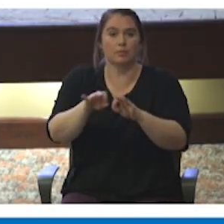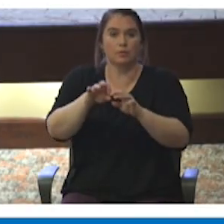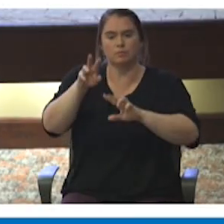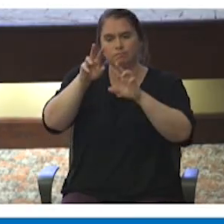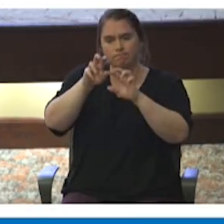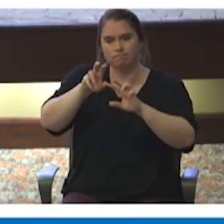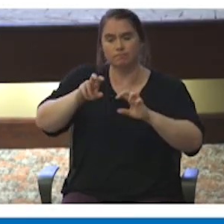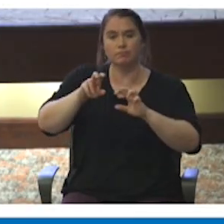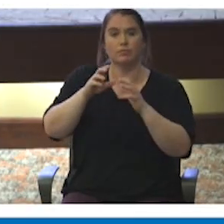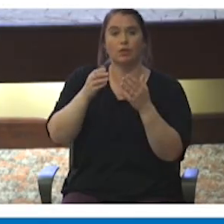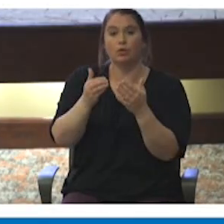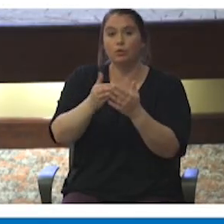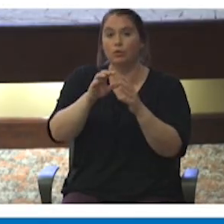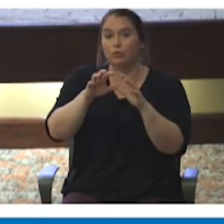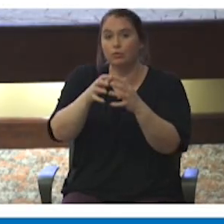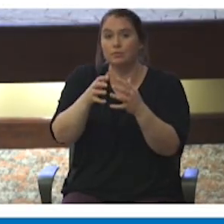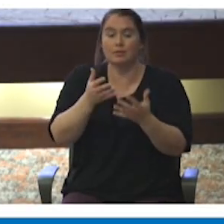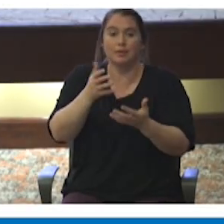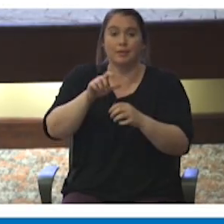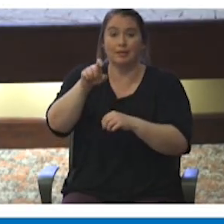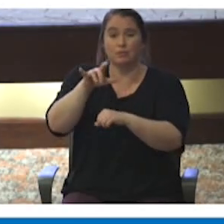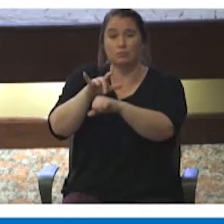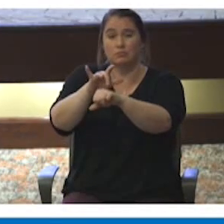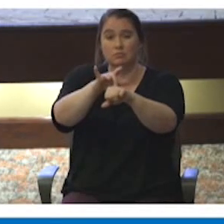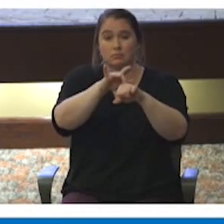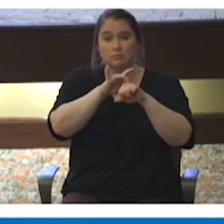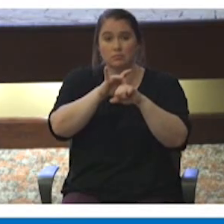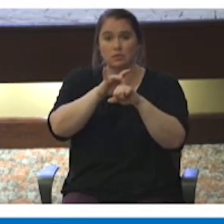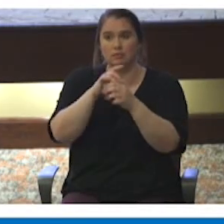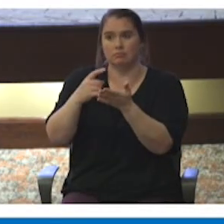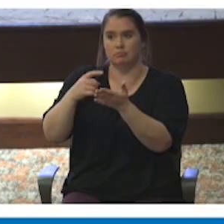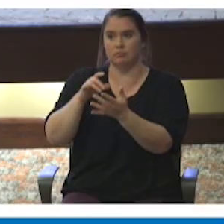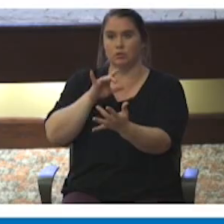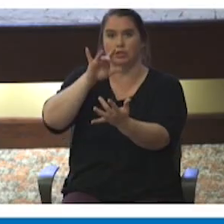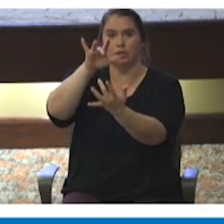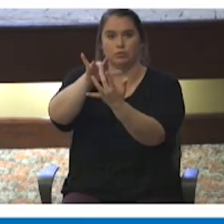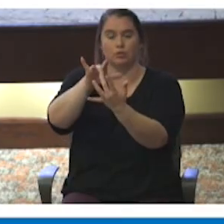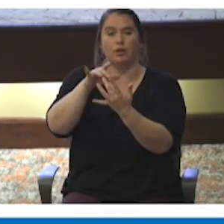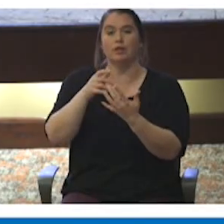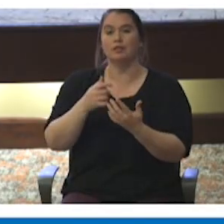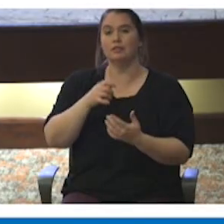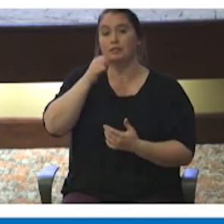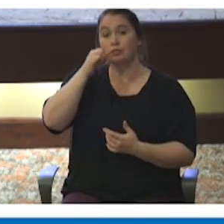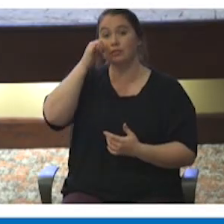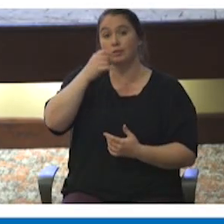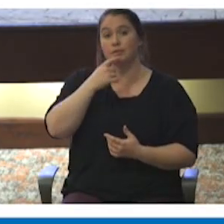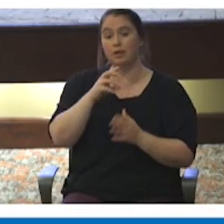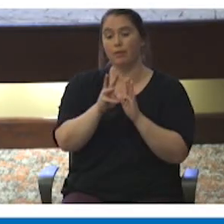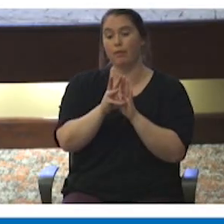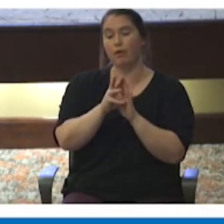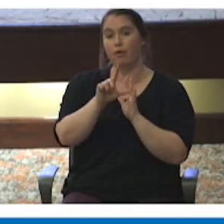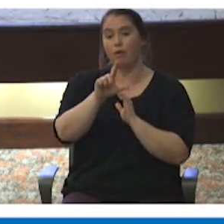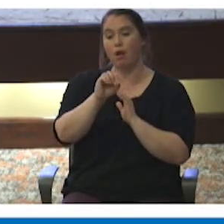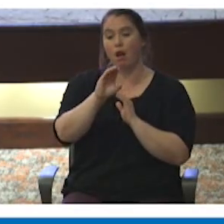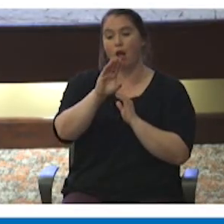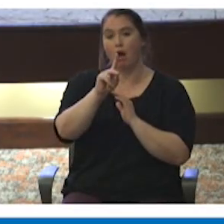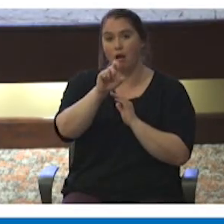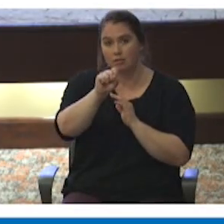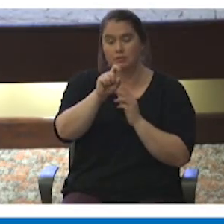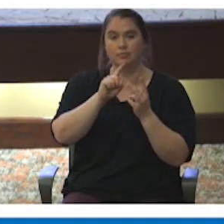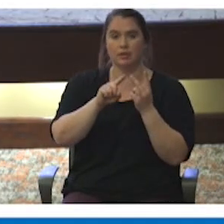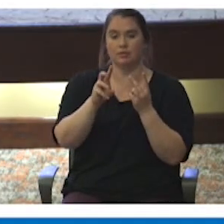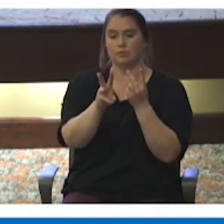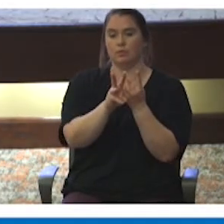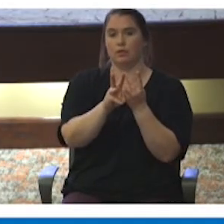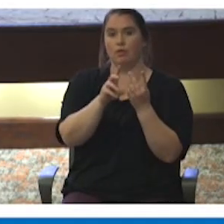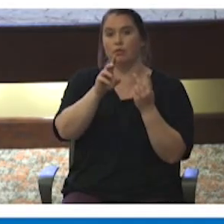that we should be talking to? We were talking with them yesterday about Waco Walks, and they said, oh, there's also Waco Talks, and they were